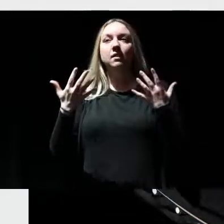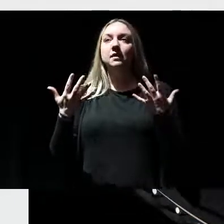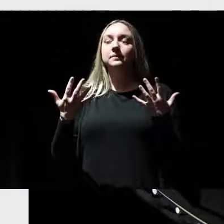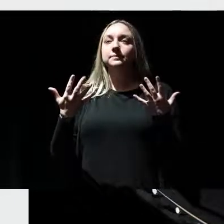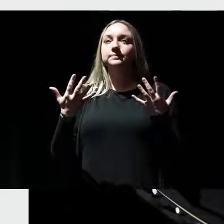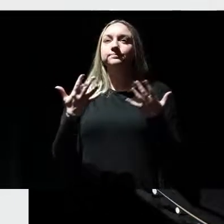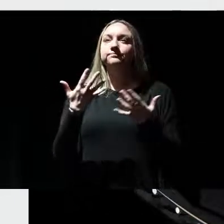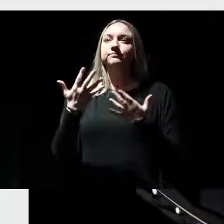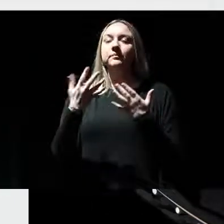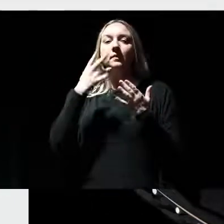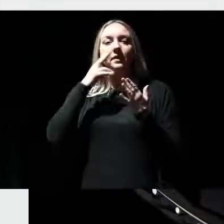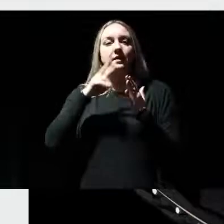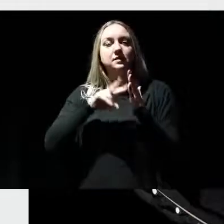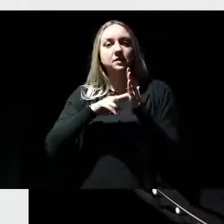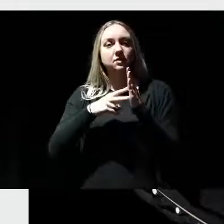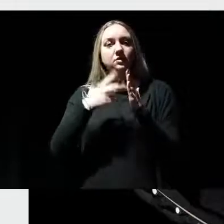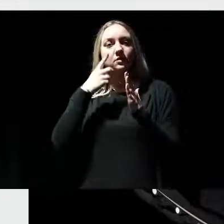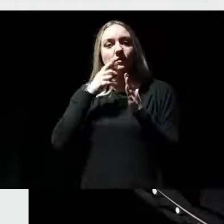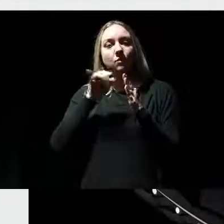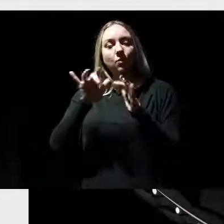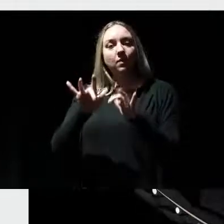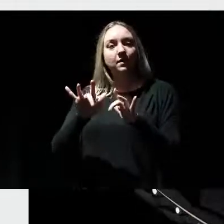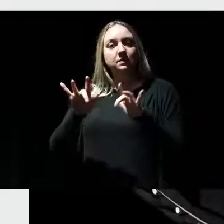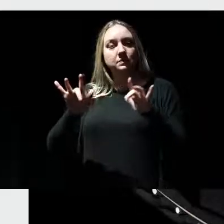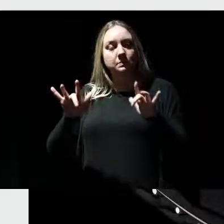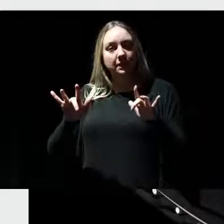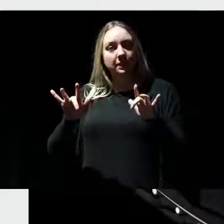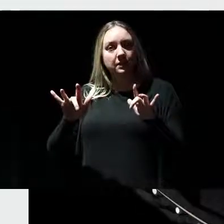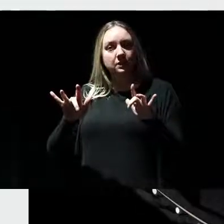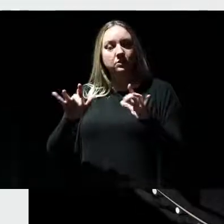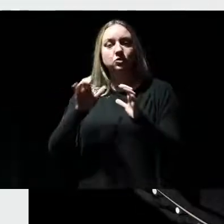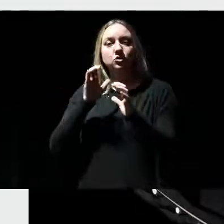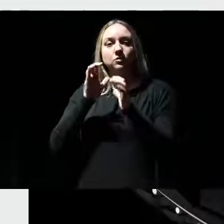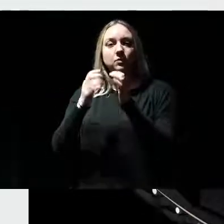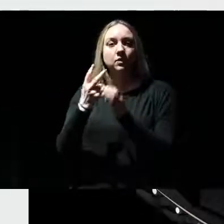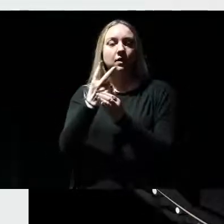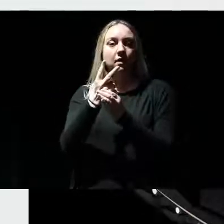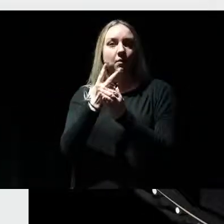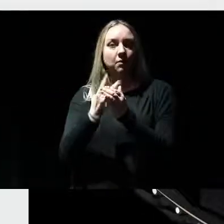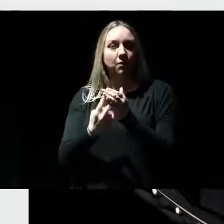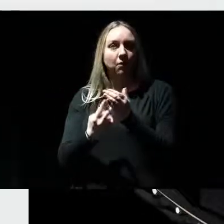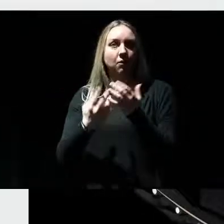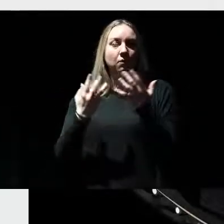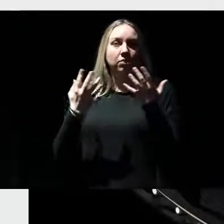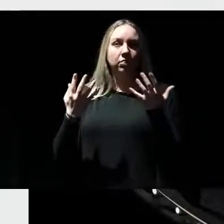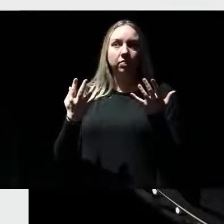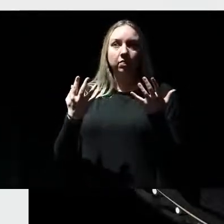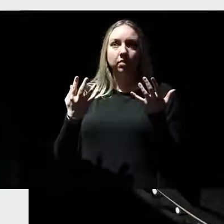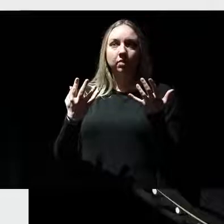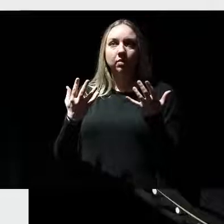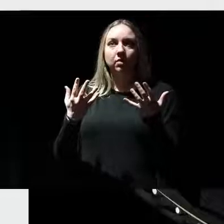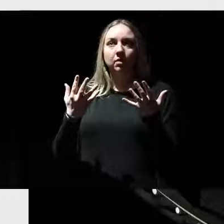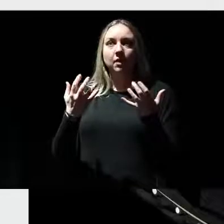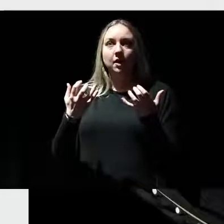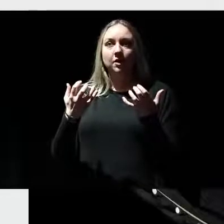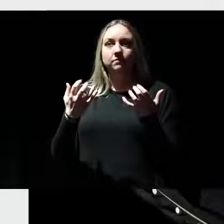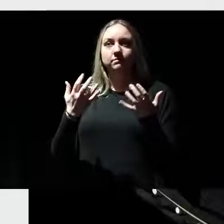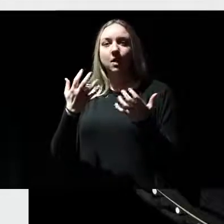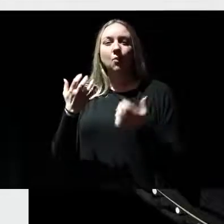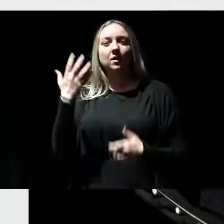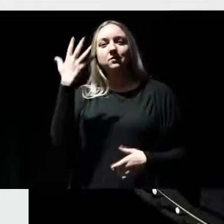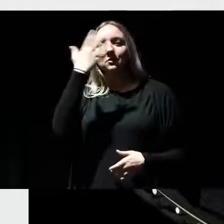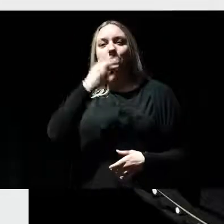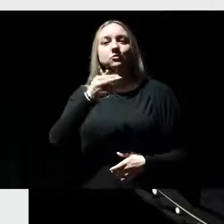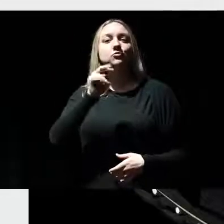meant to be a space that both communicates a great presence for some of